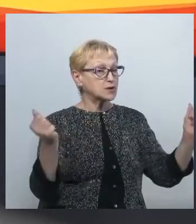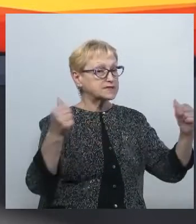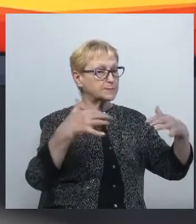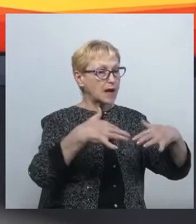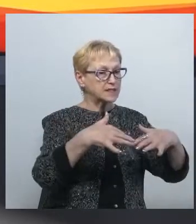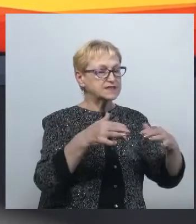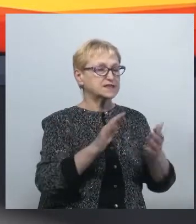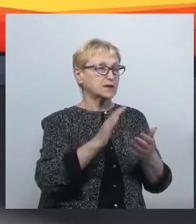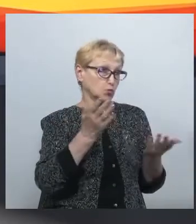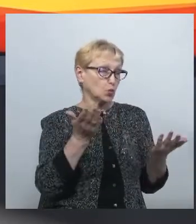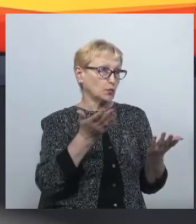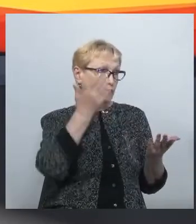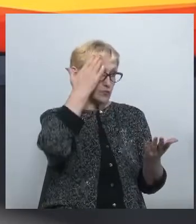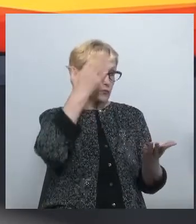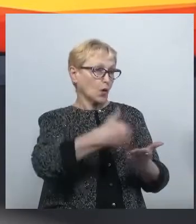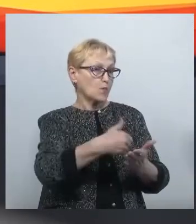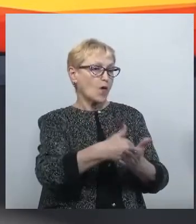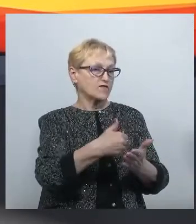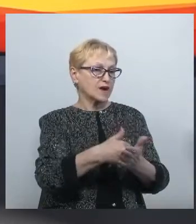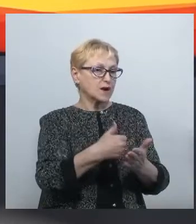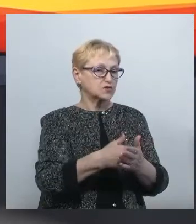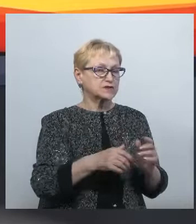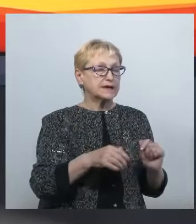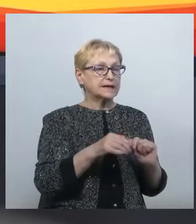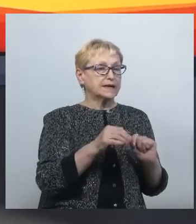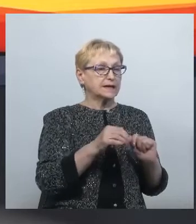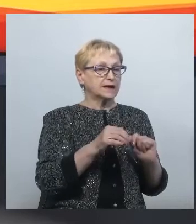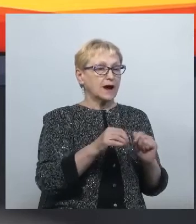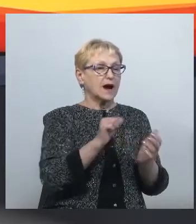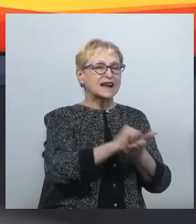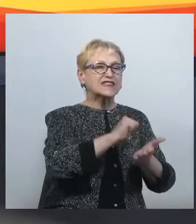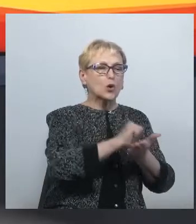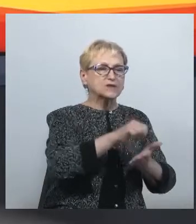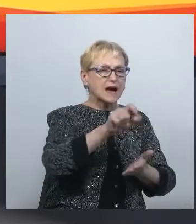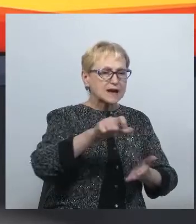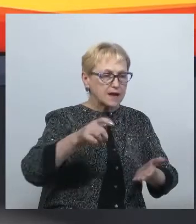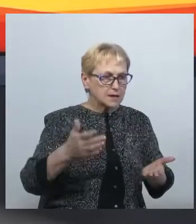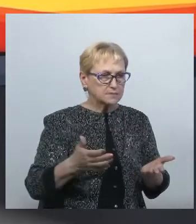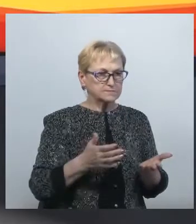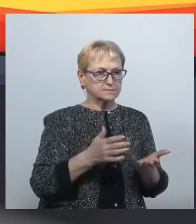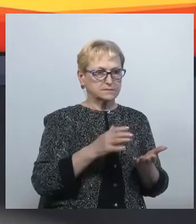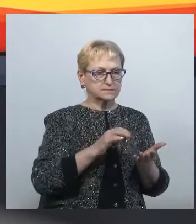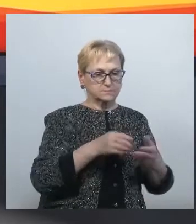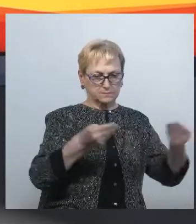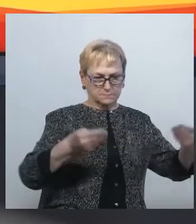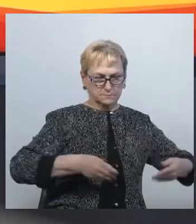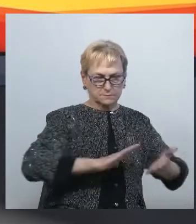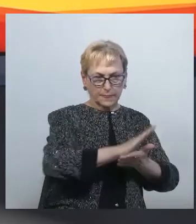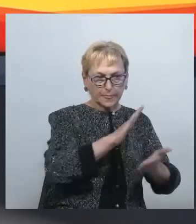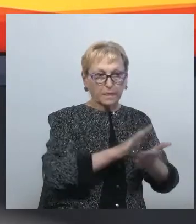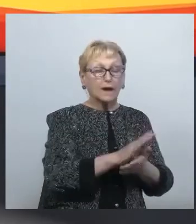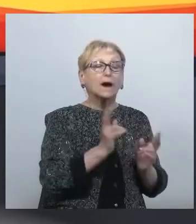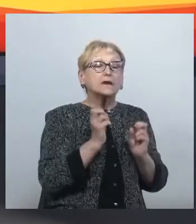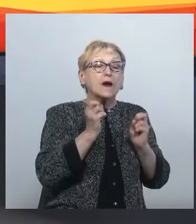market more. No, why? When the chief editors of regional outlets gathered and created rules on